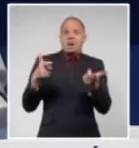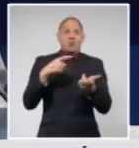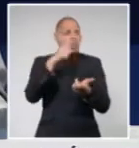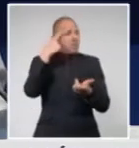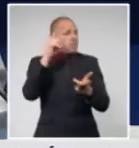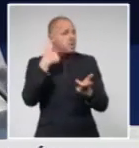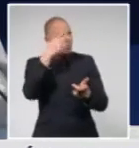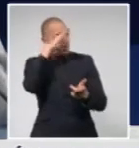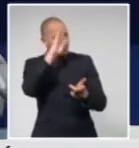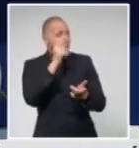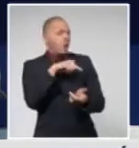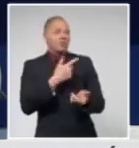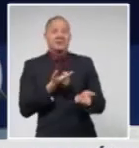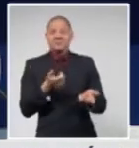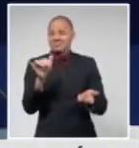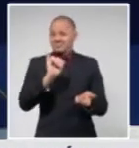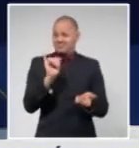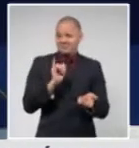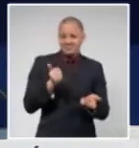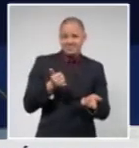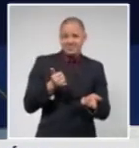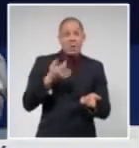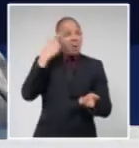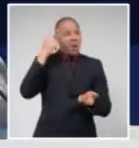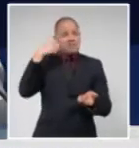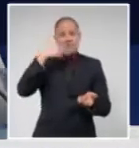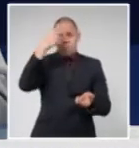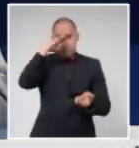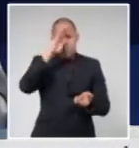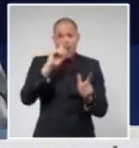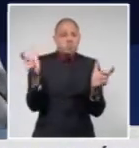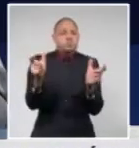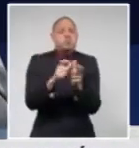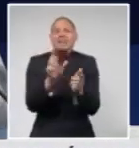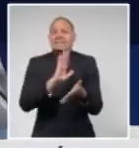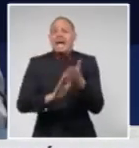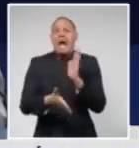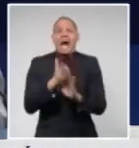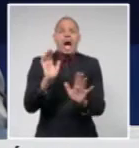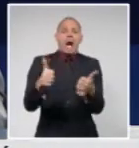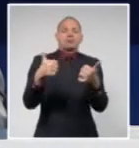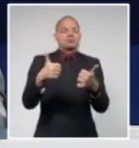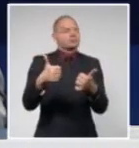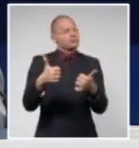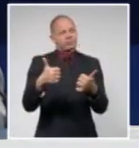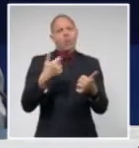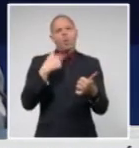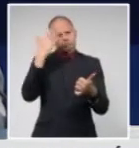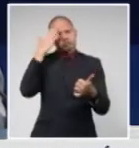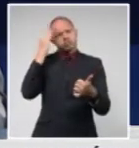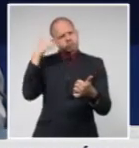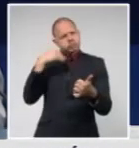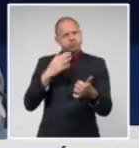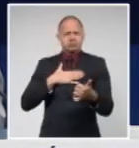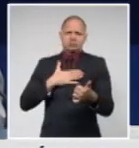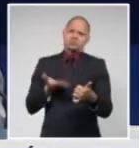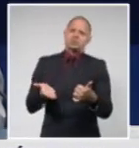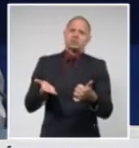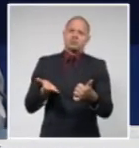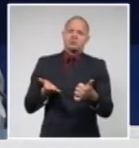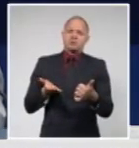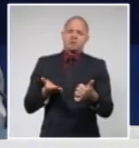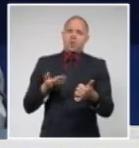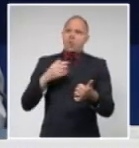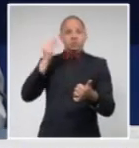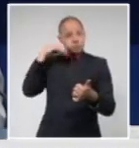2.31%, lower than the global rate of 3.24% and regional rate, which stands